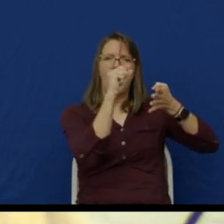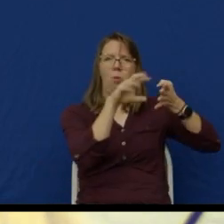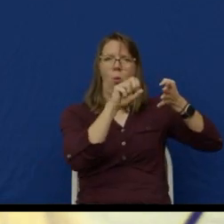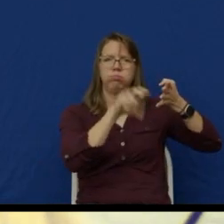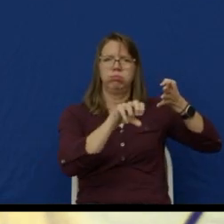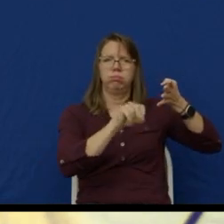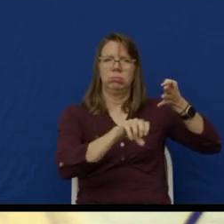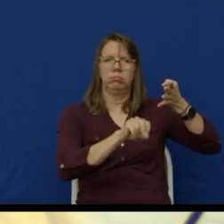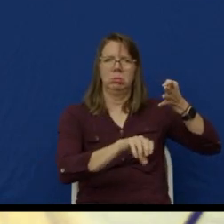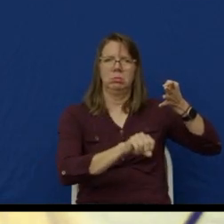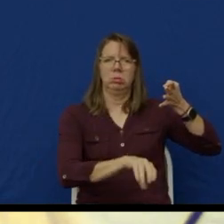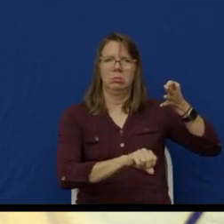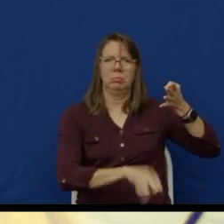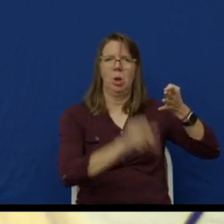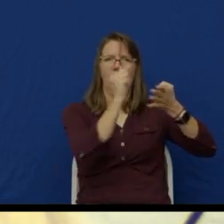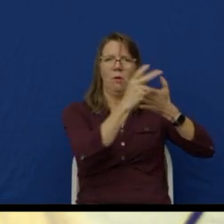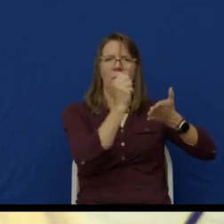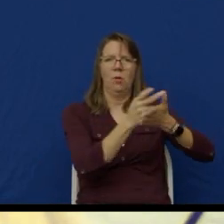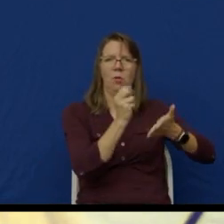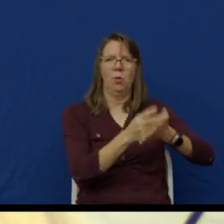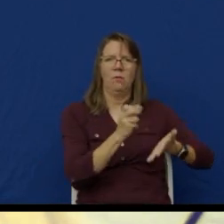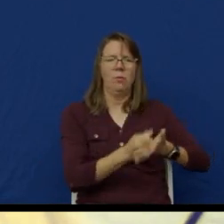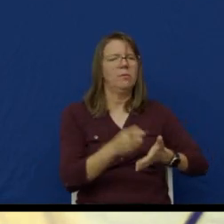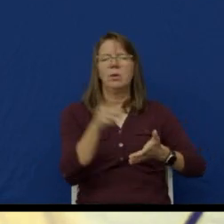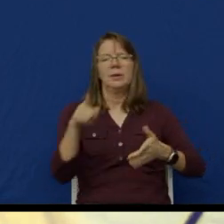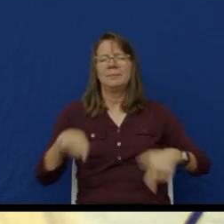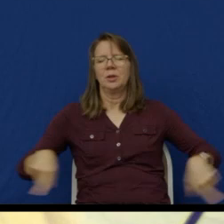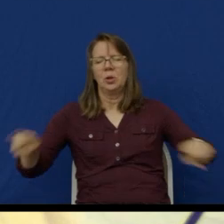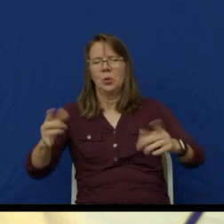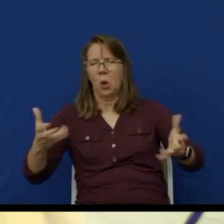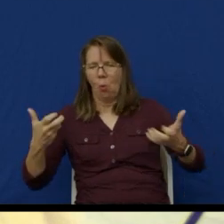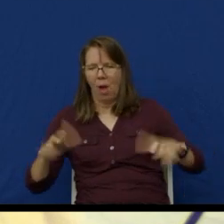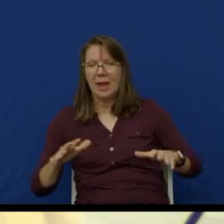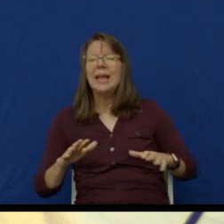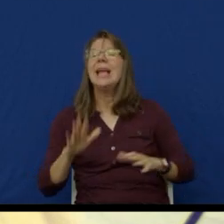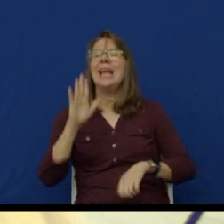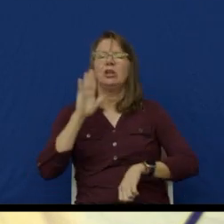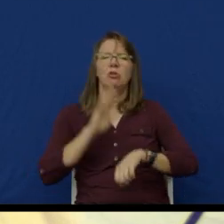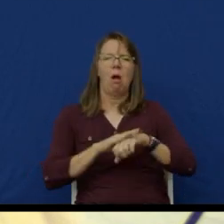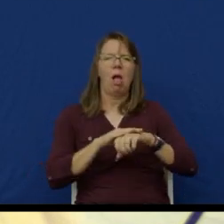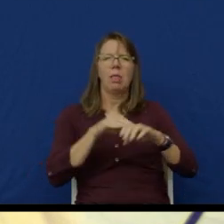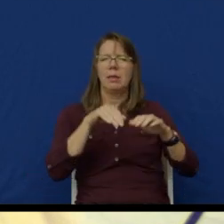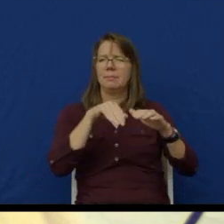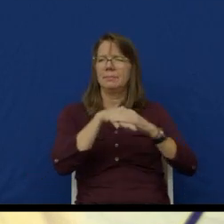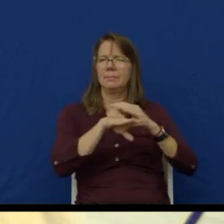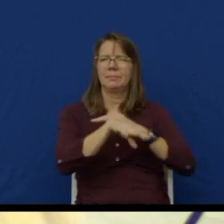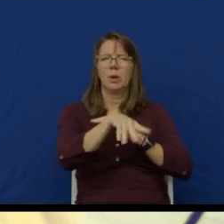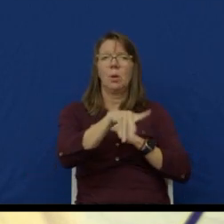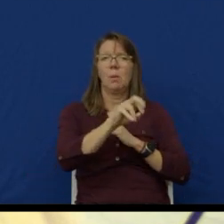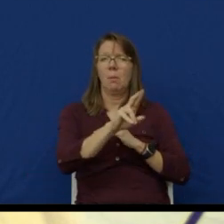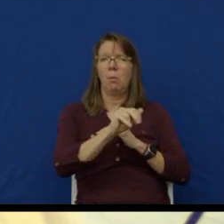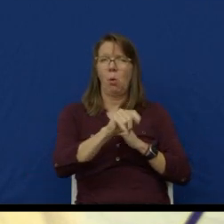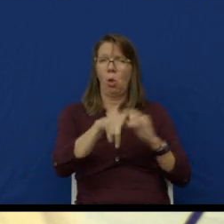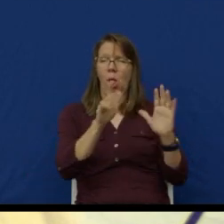you don't want that. That's on the portal. So KDE staff identified